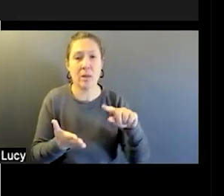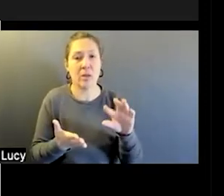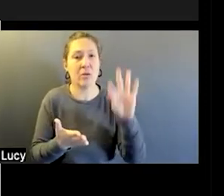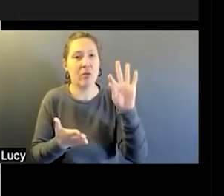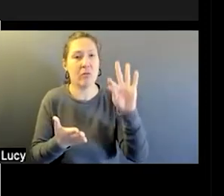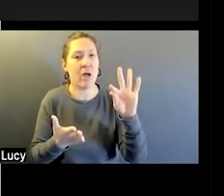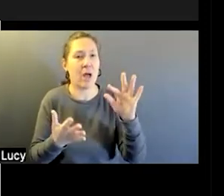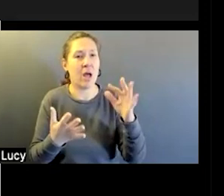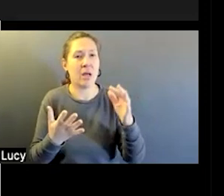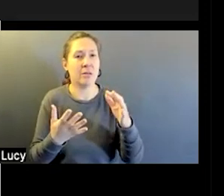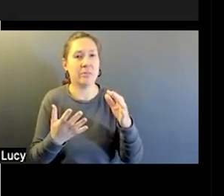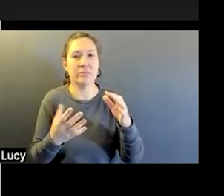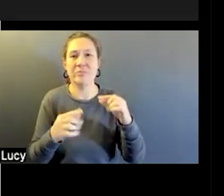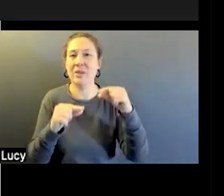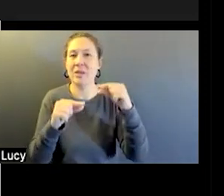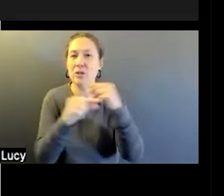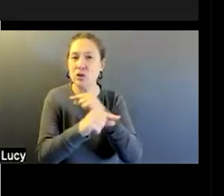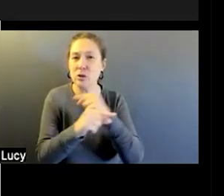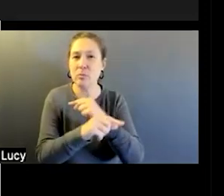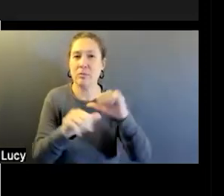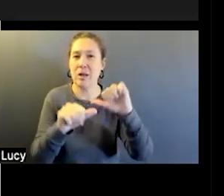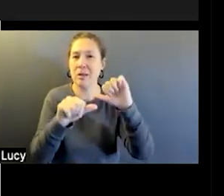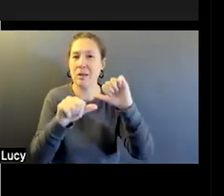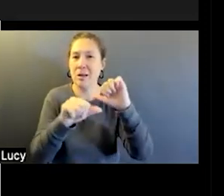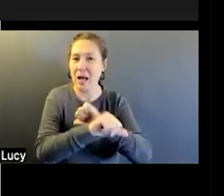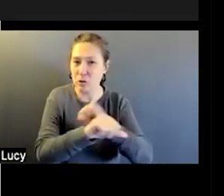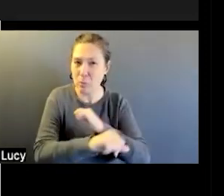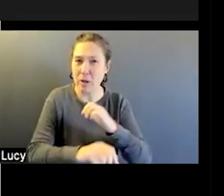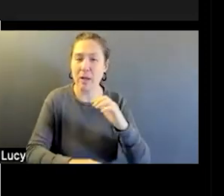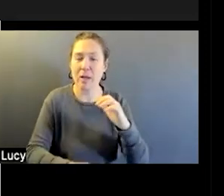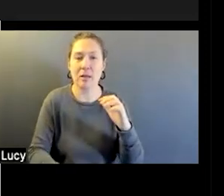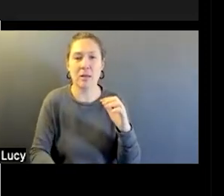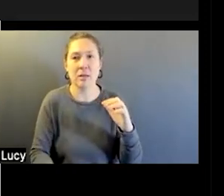geometrical and algebraic